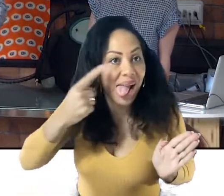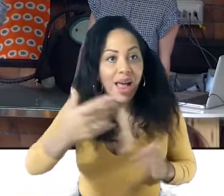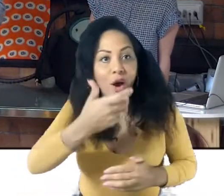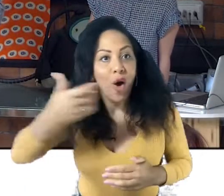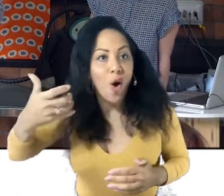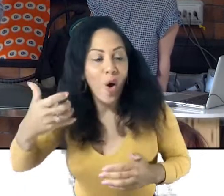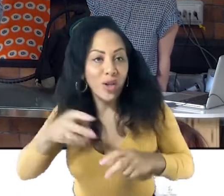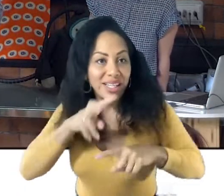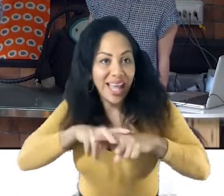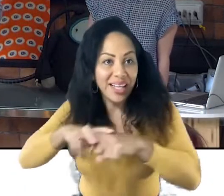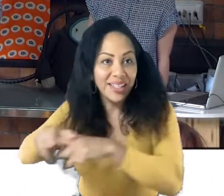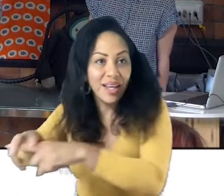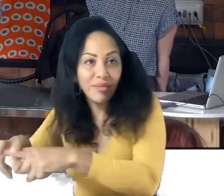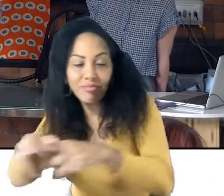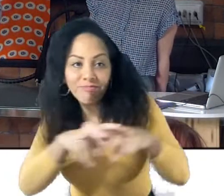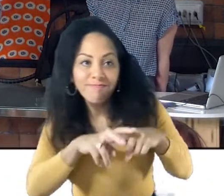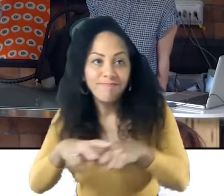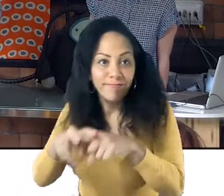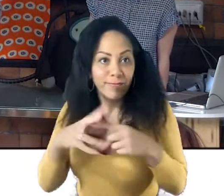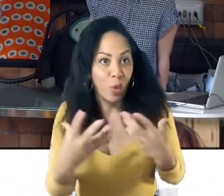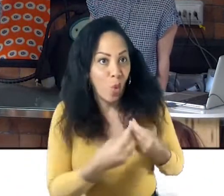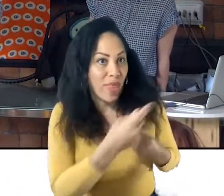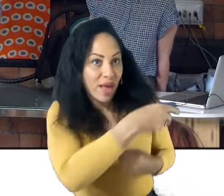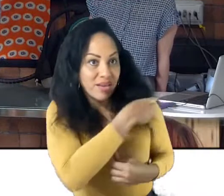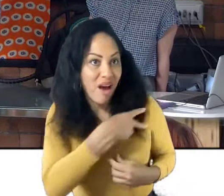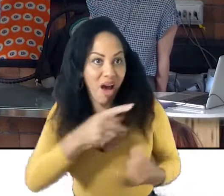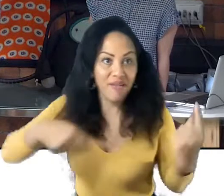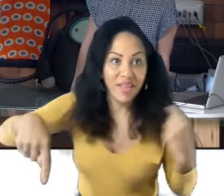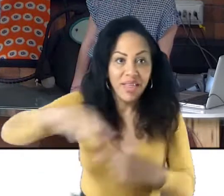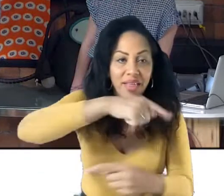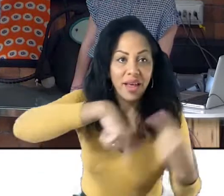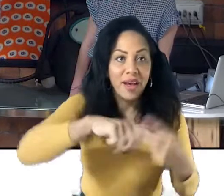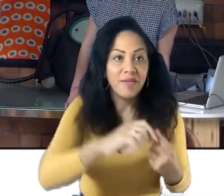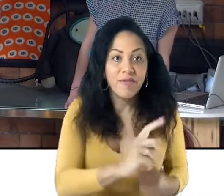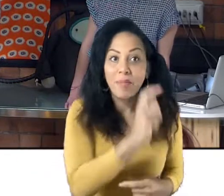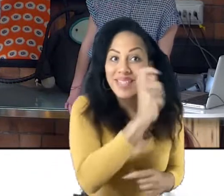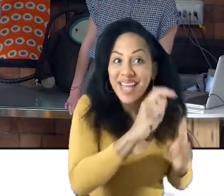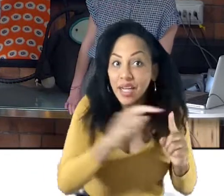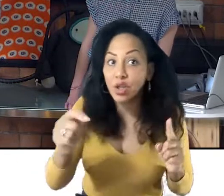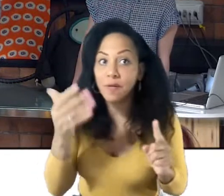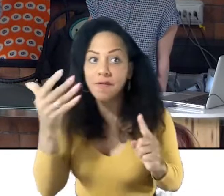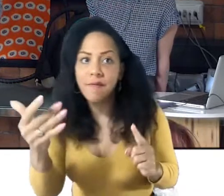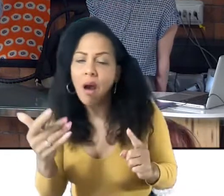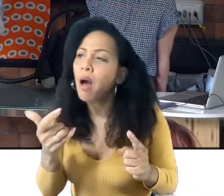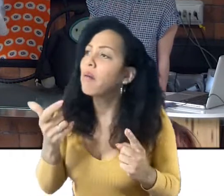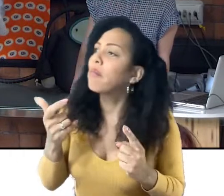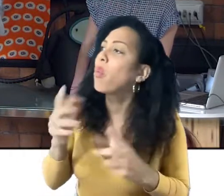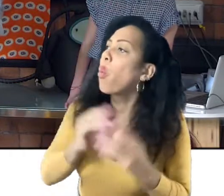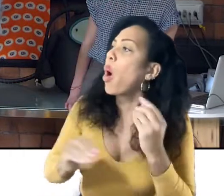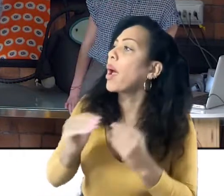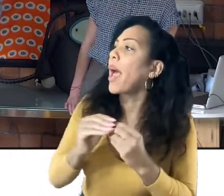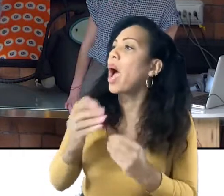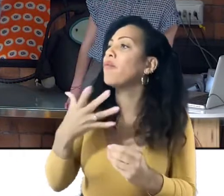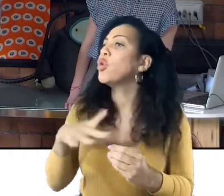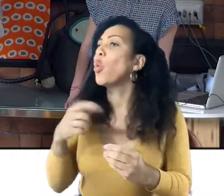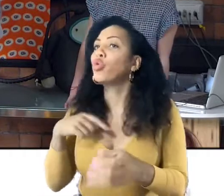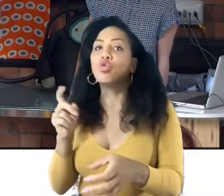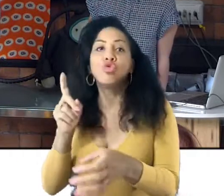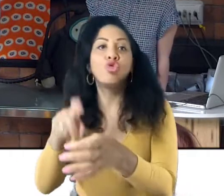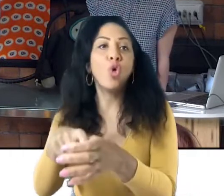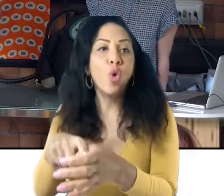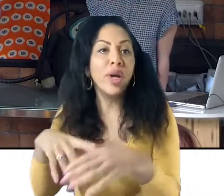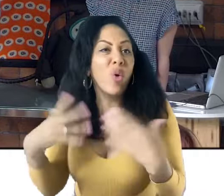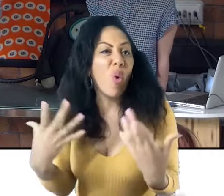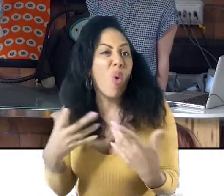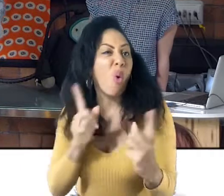for the entire day from 10 till 5 p.m. They're a really great way to get to know the studio, to figure out whether you want to be part of it, or just to hang out